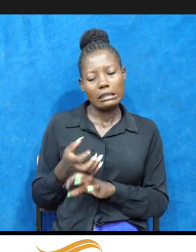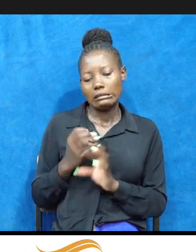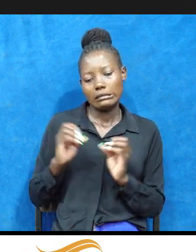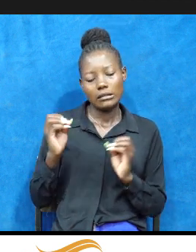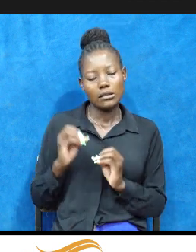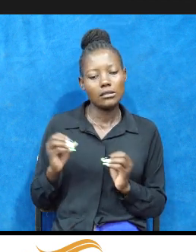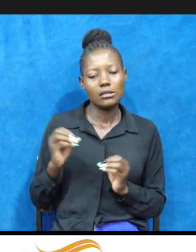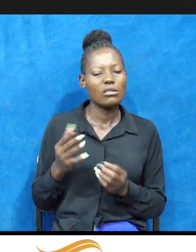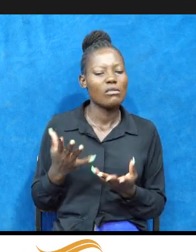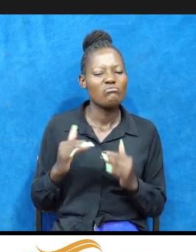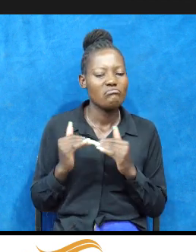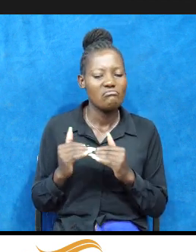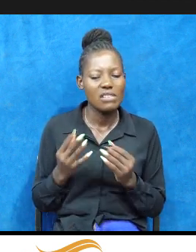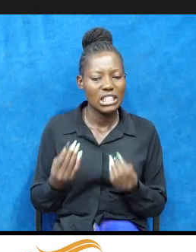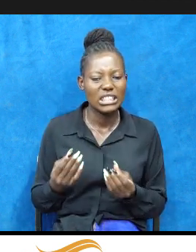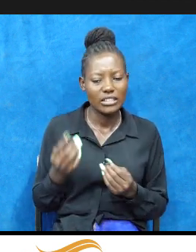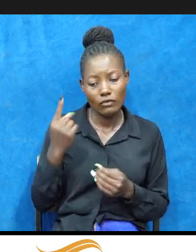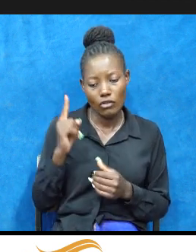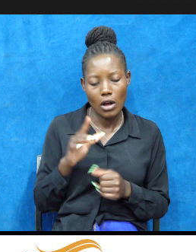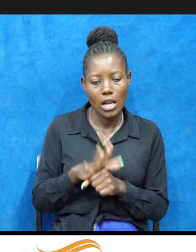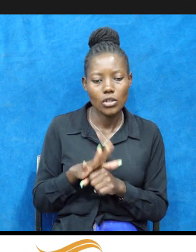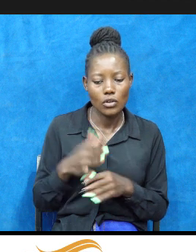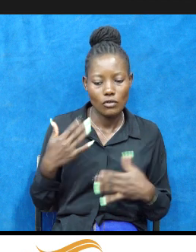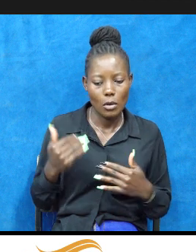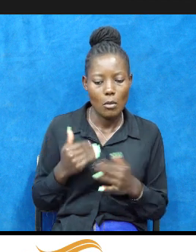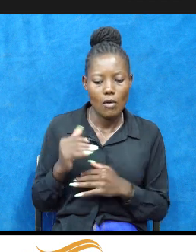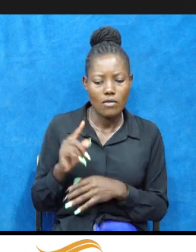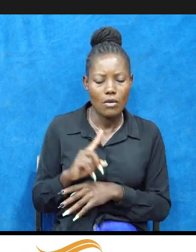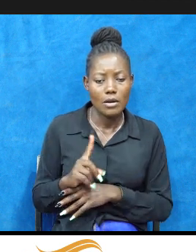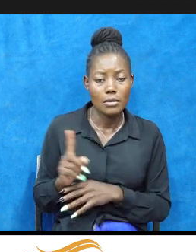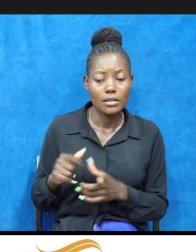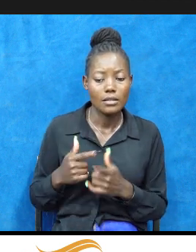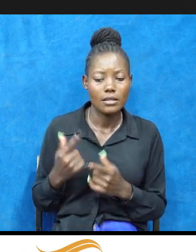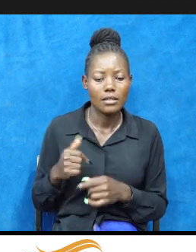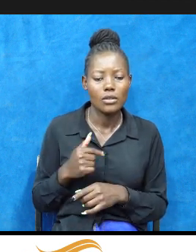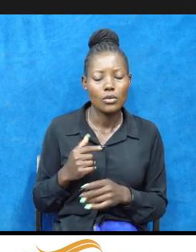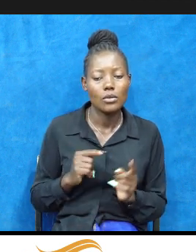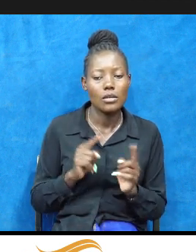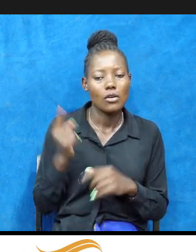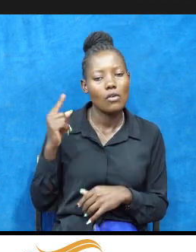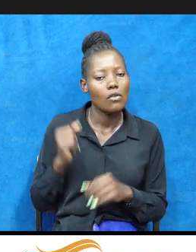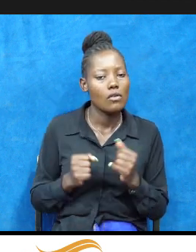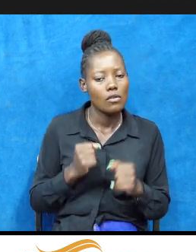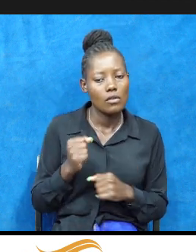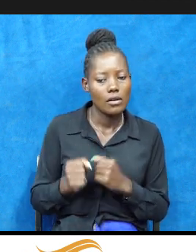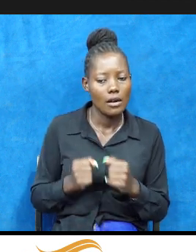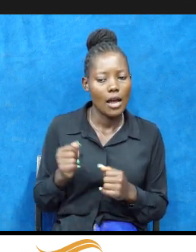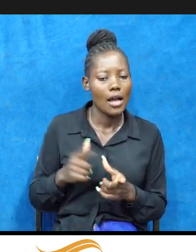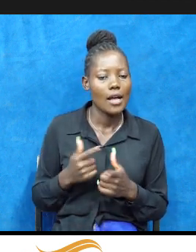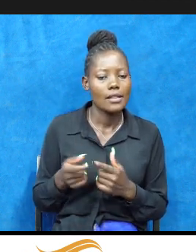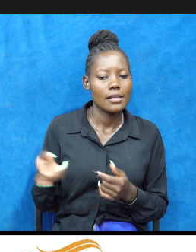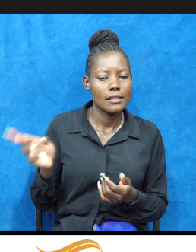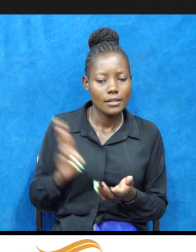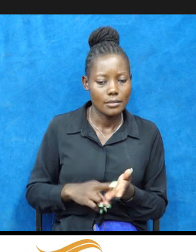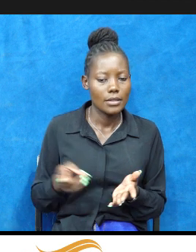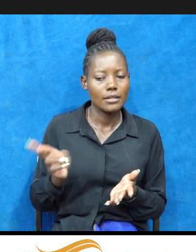That's fairly easy for most. After the 1 minute run, we take a minute break. And then we go right back and repeat the jump